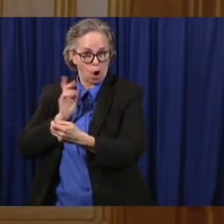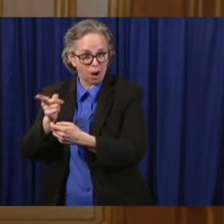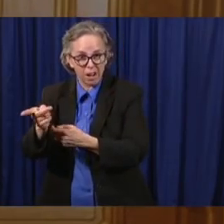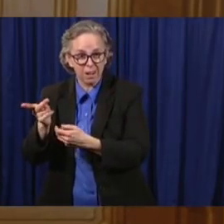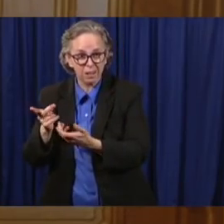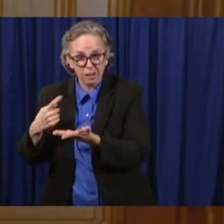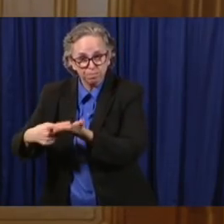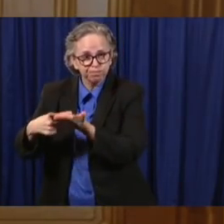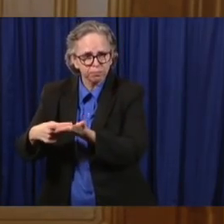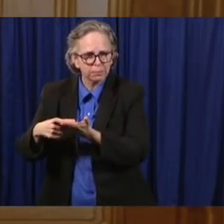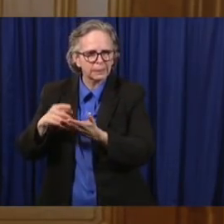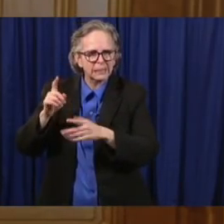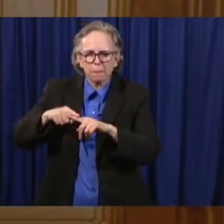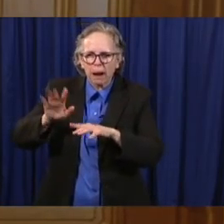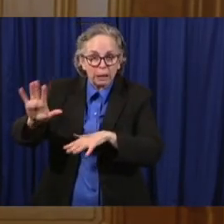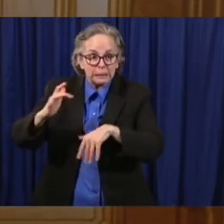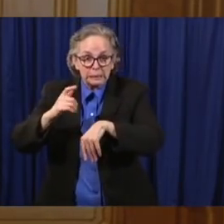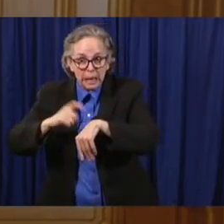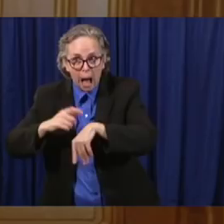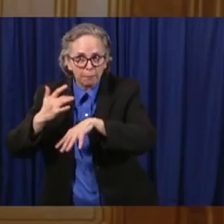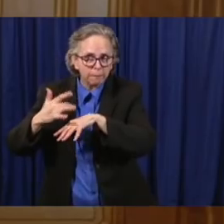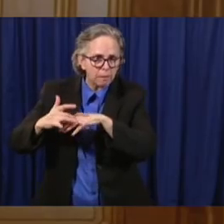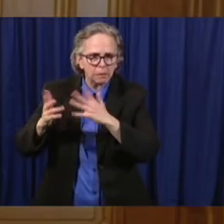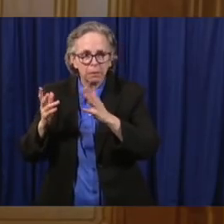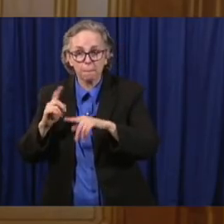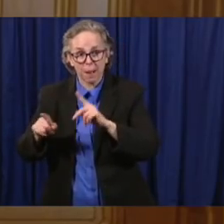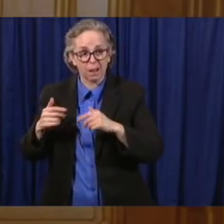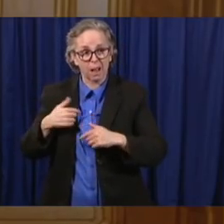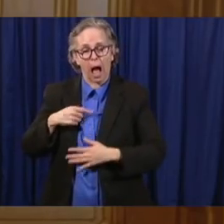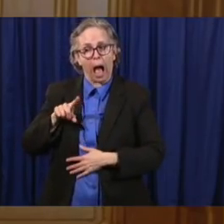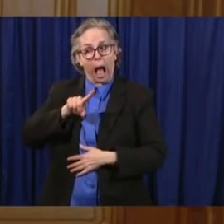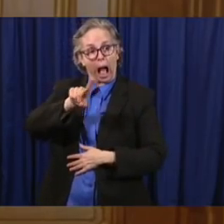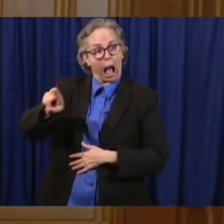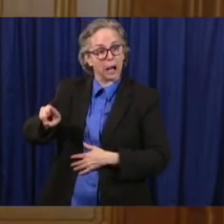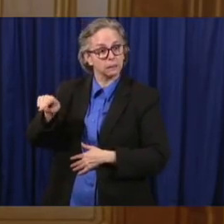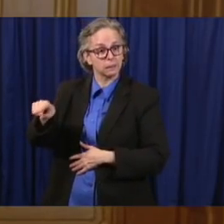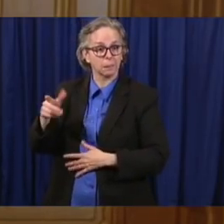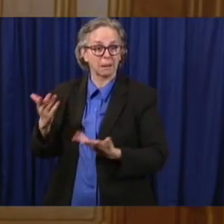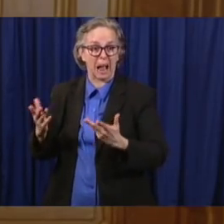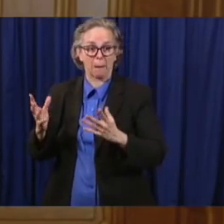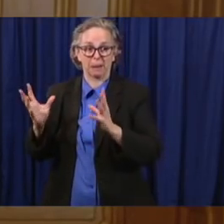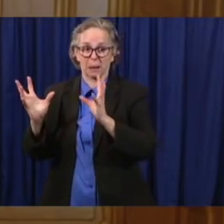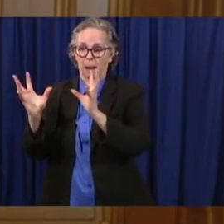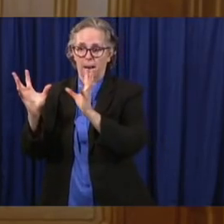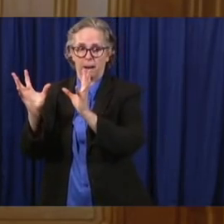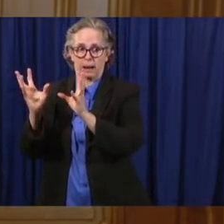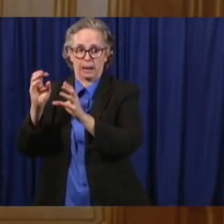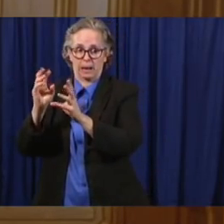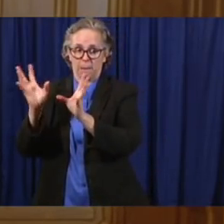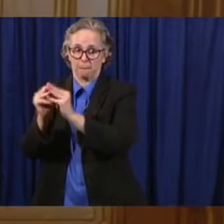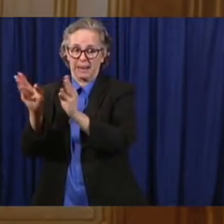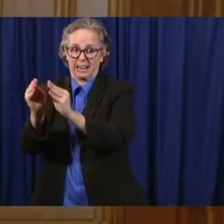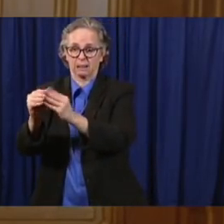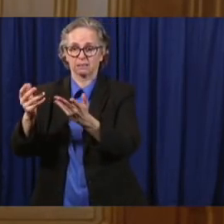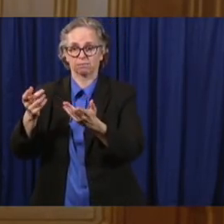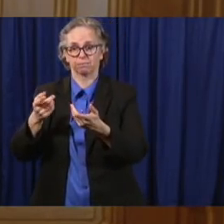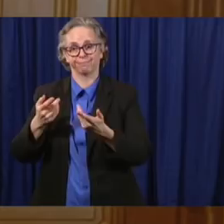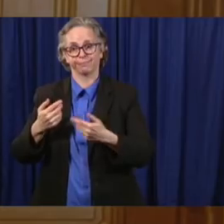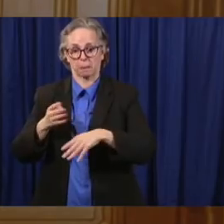them, we may ask them to be in session on Saturday and come back on